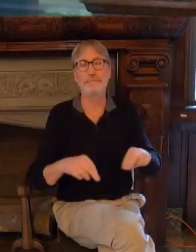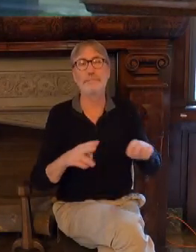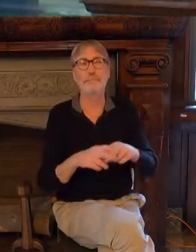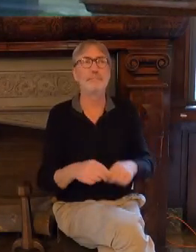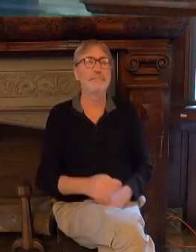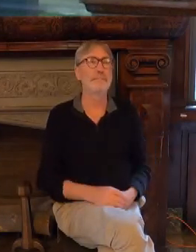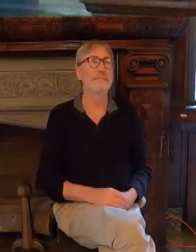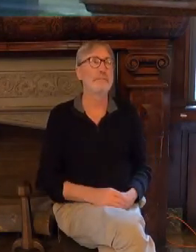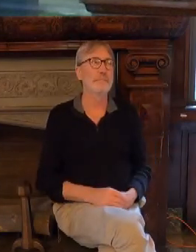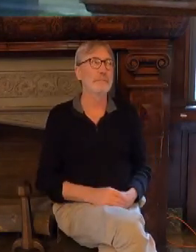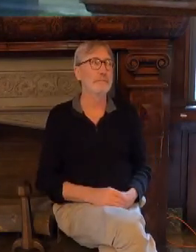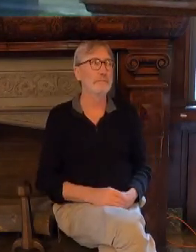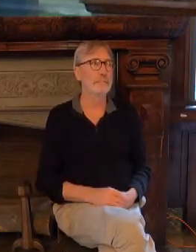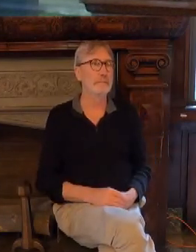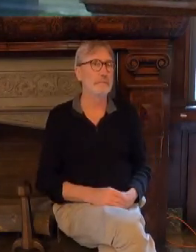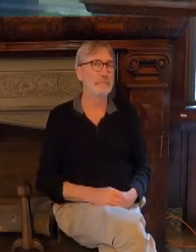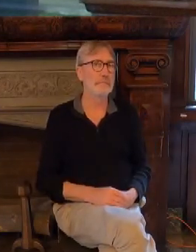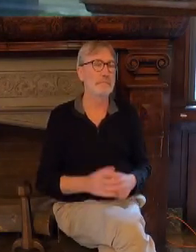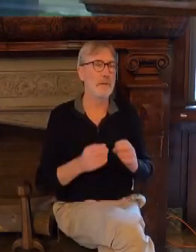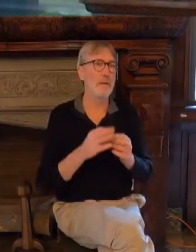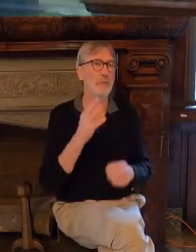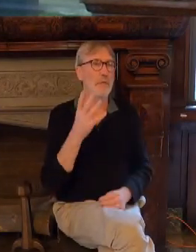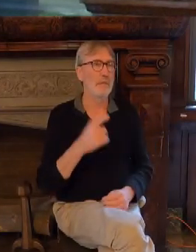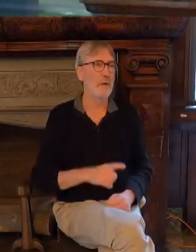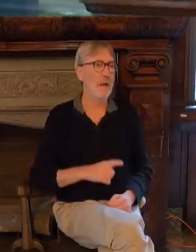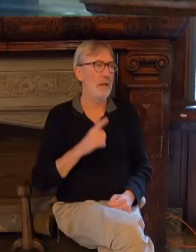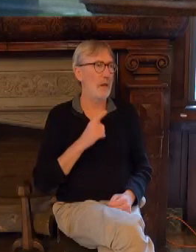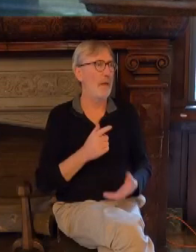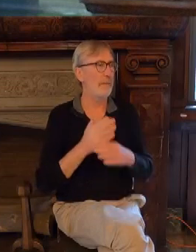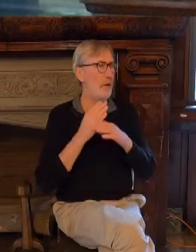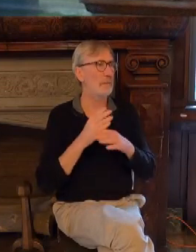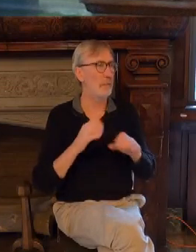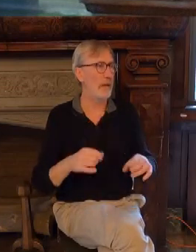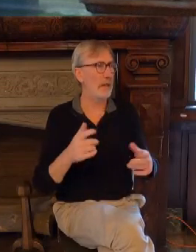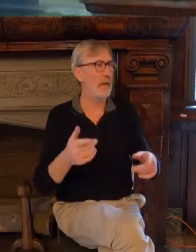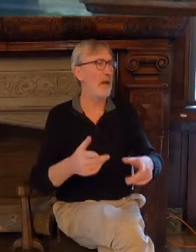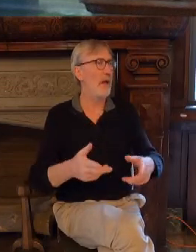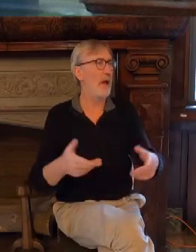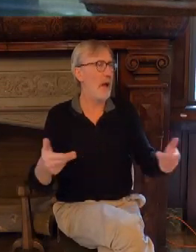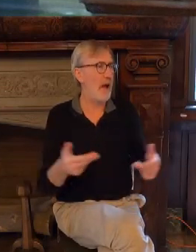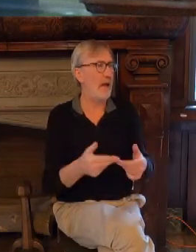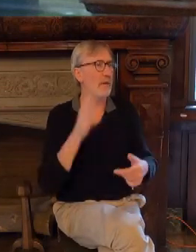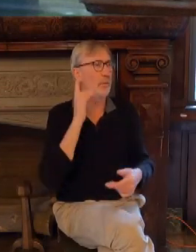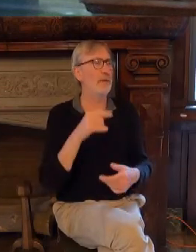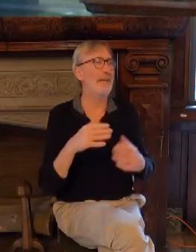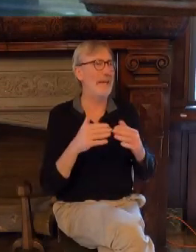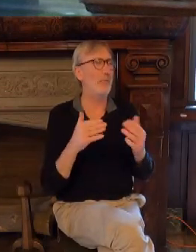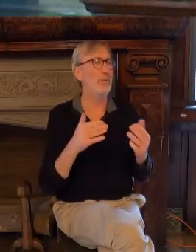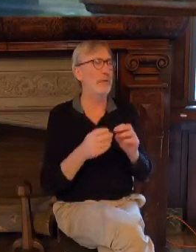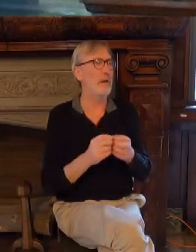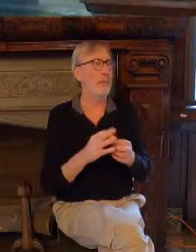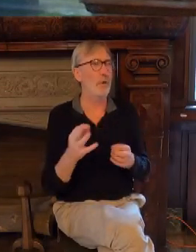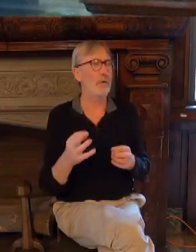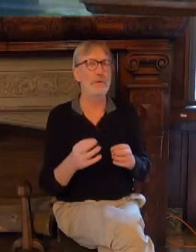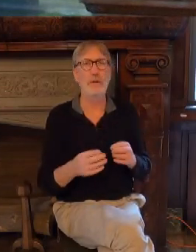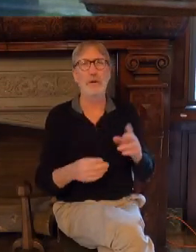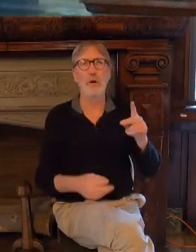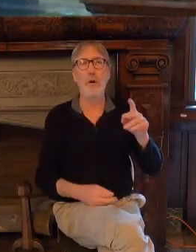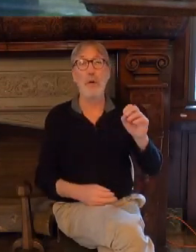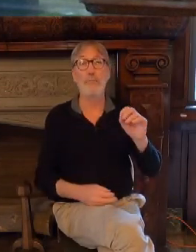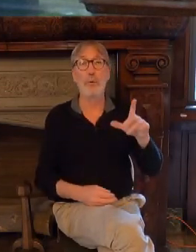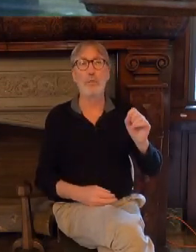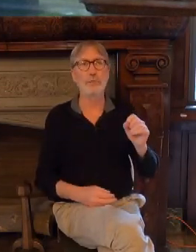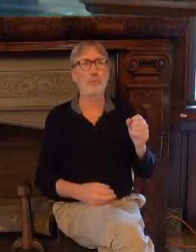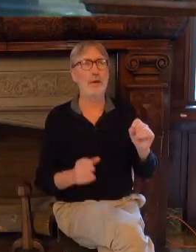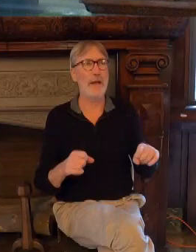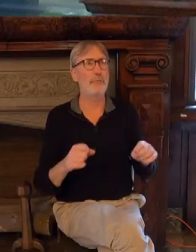haven't, the number of lifeguards we're able to recruit directly impacts the number of pools we are able to open